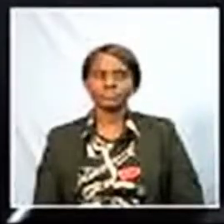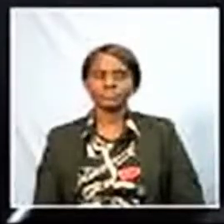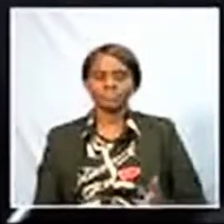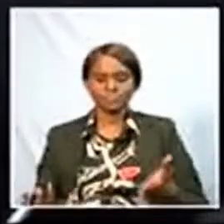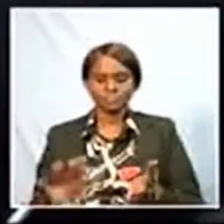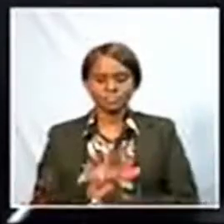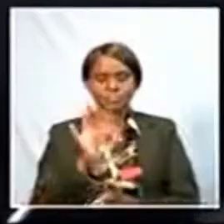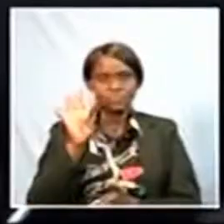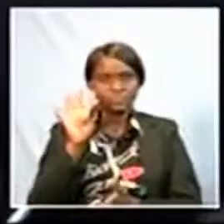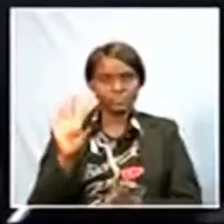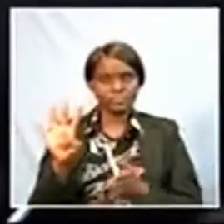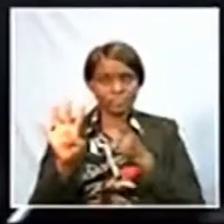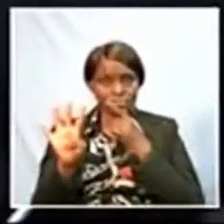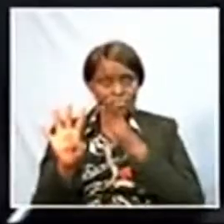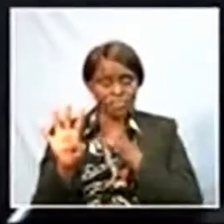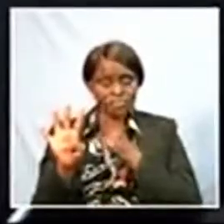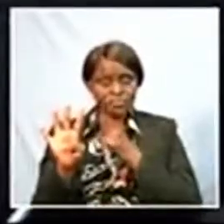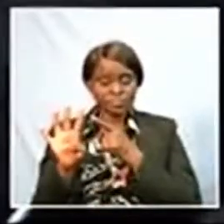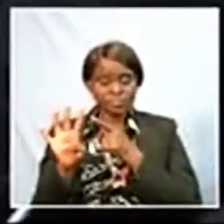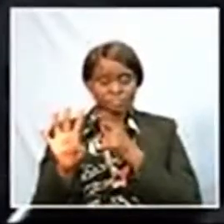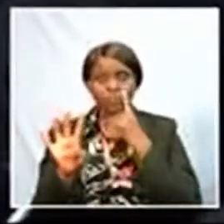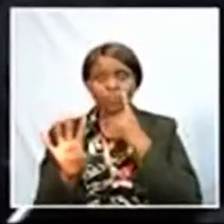Page 4